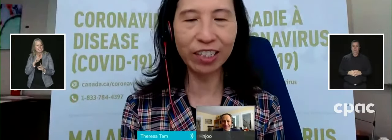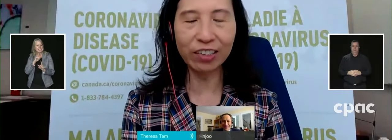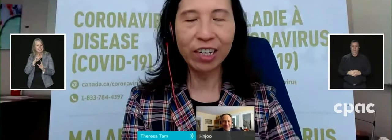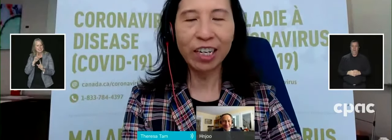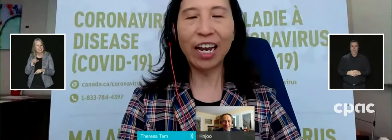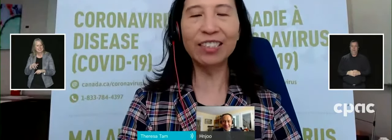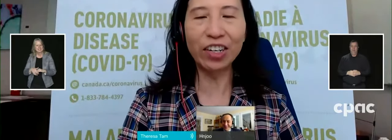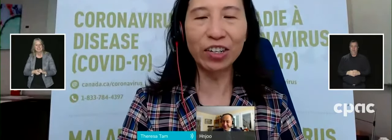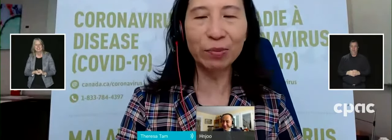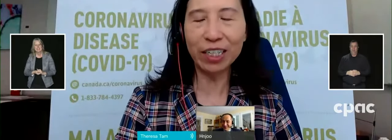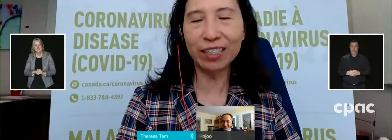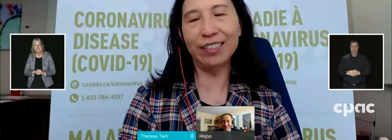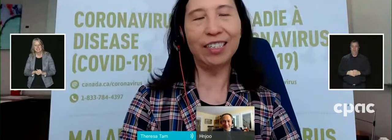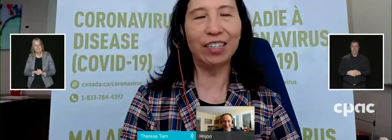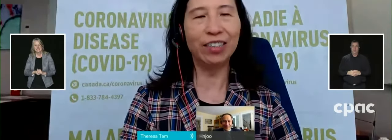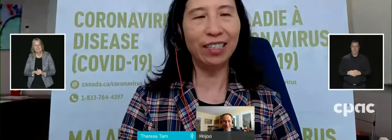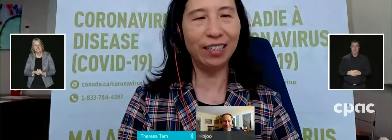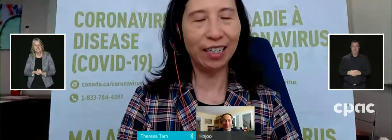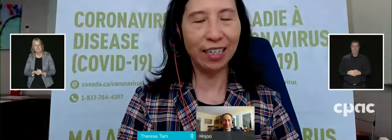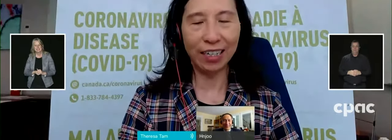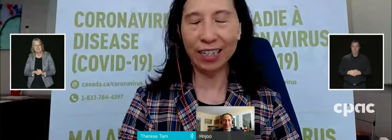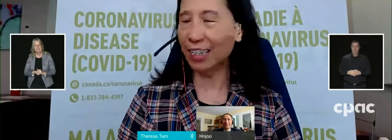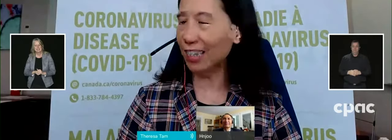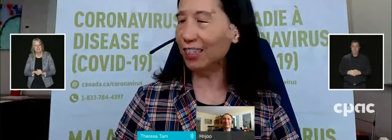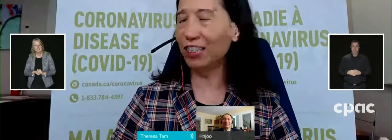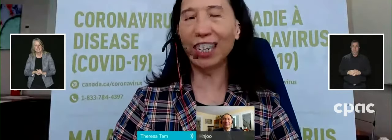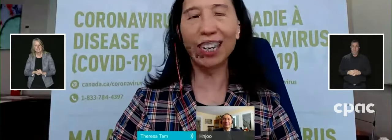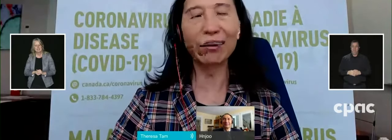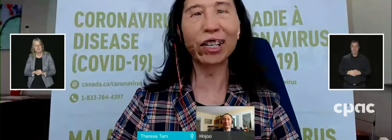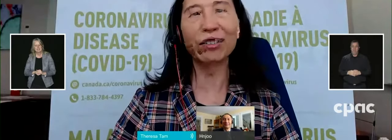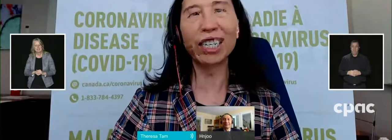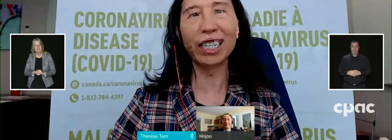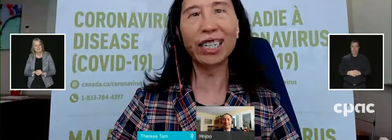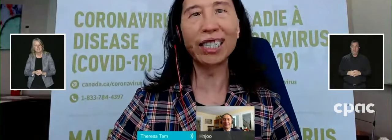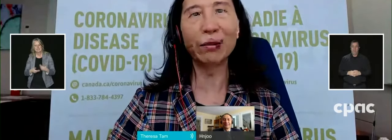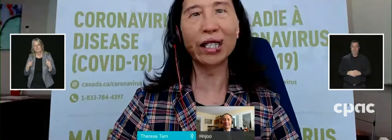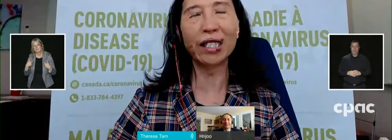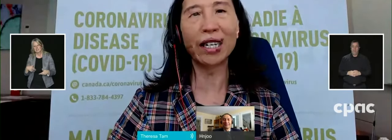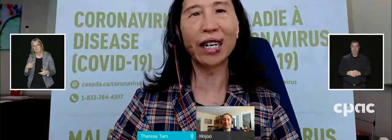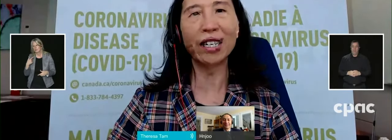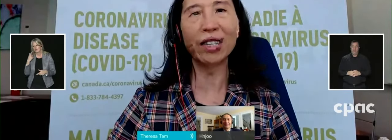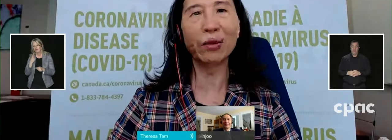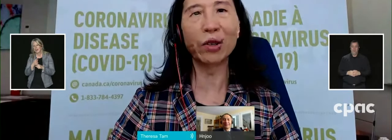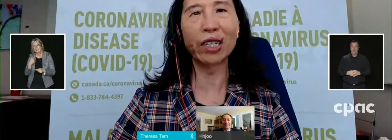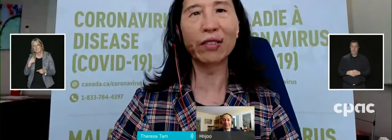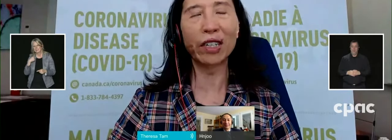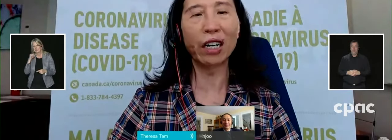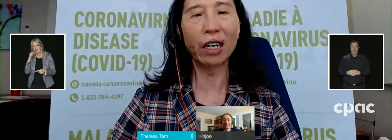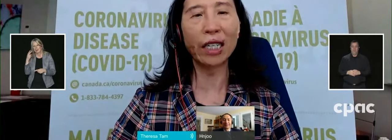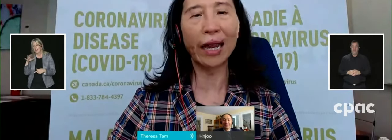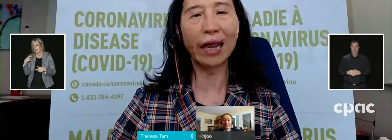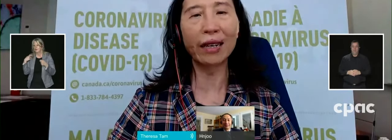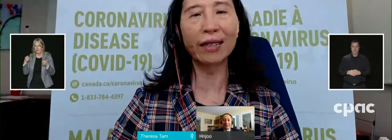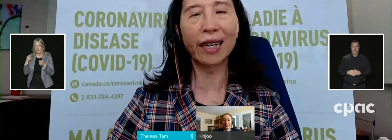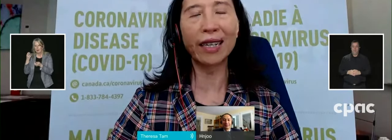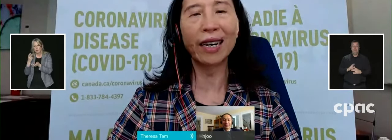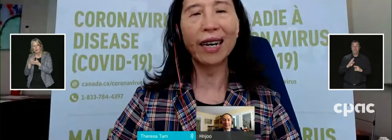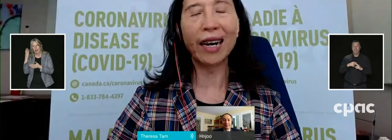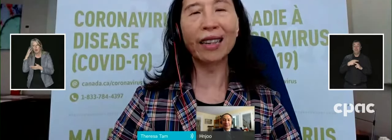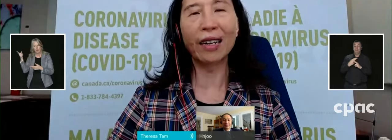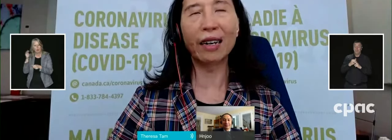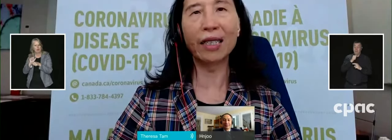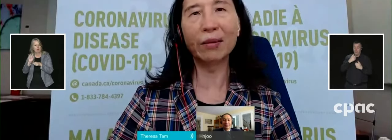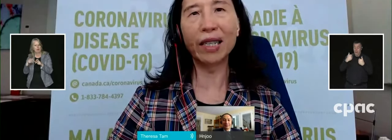appropriate thing to do. And so, because as you say, I'm not the regulator, but I know they're working very hard at this.